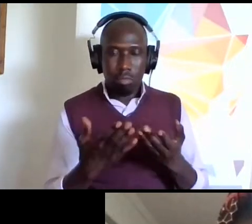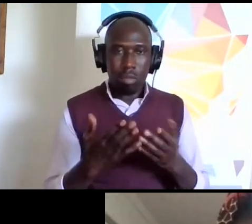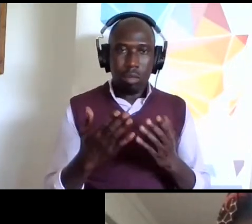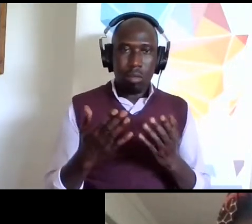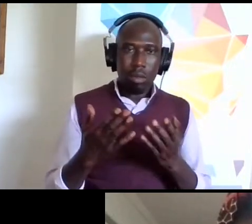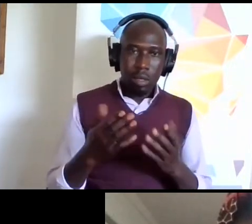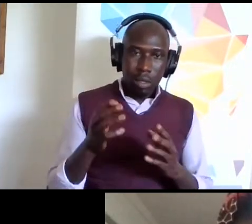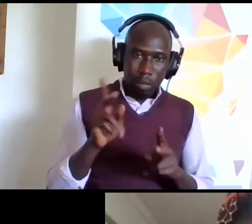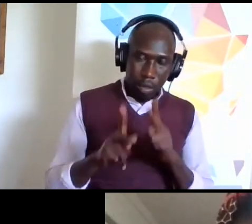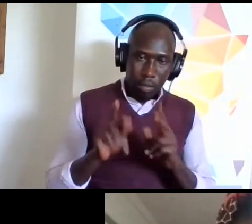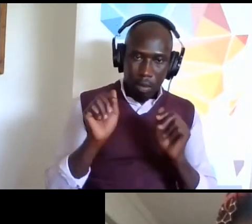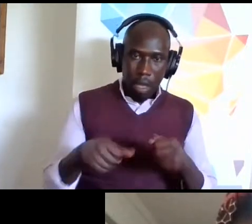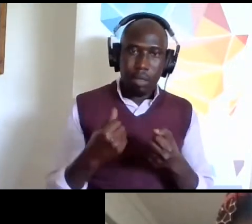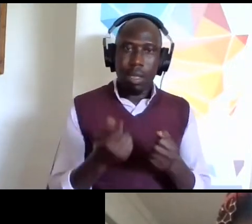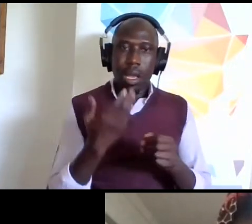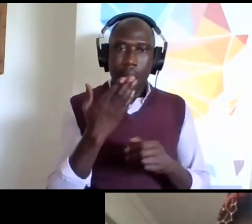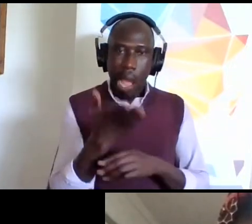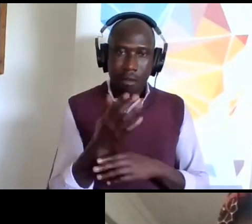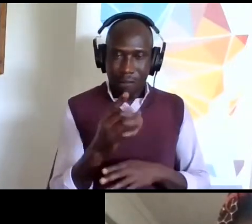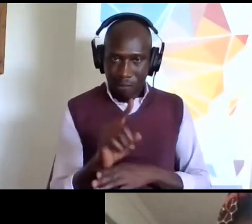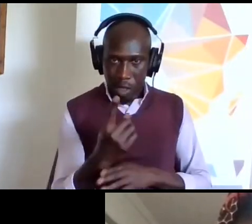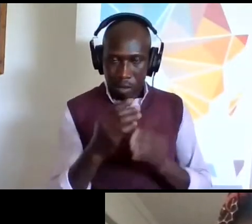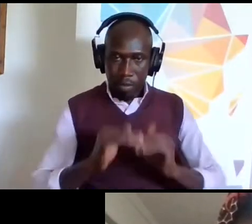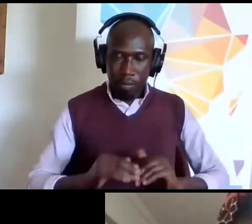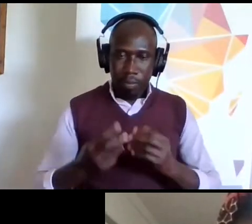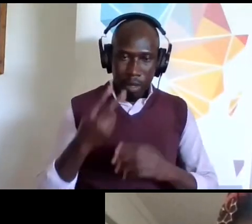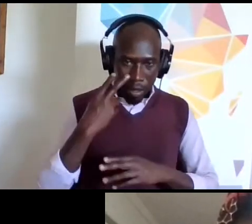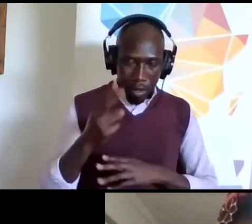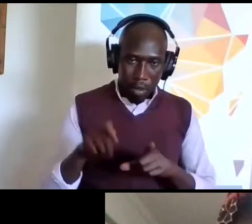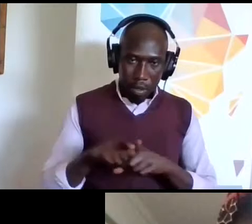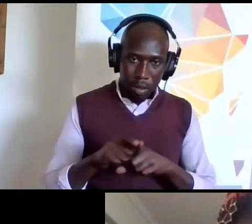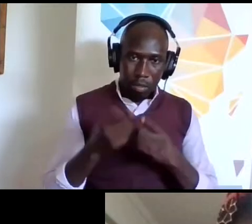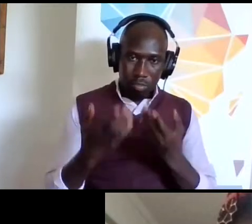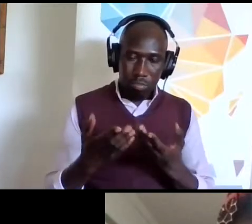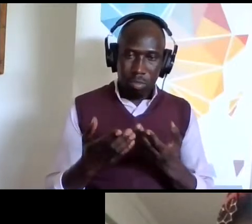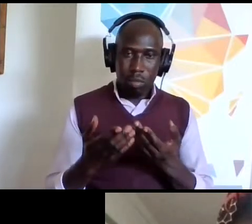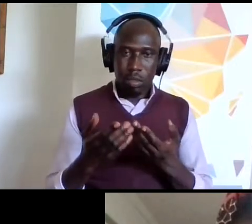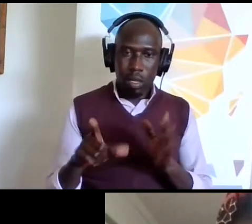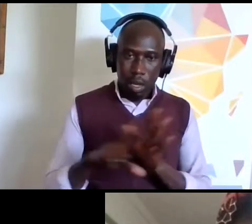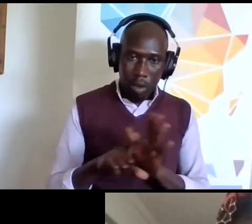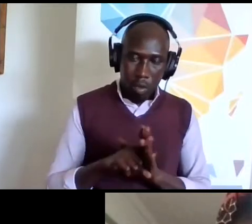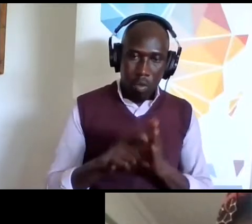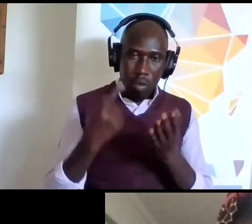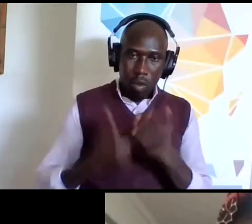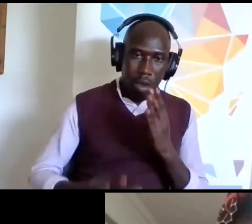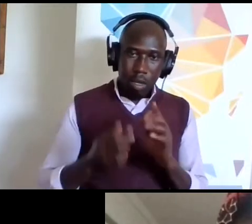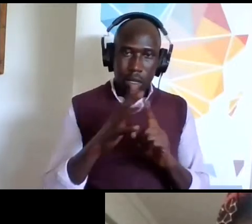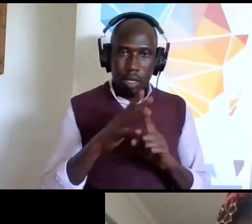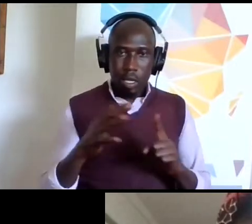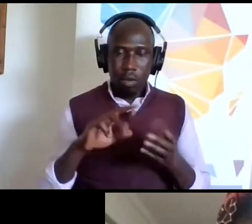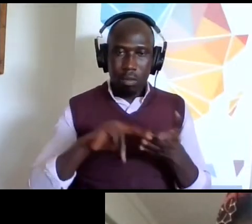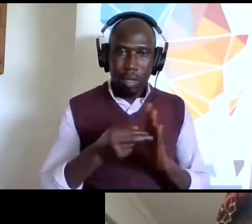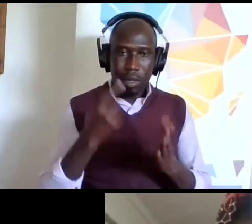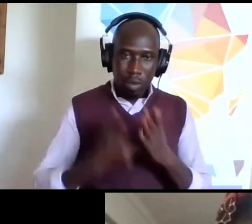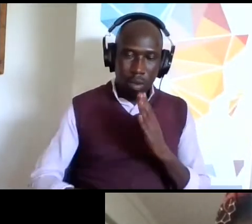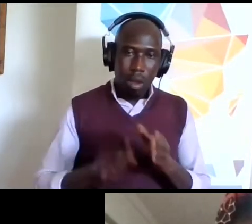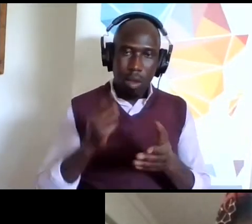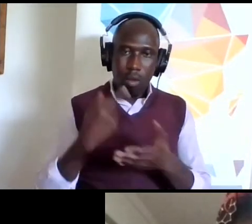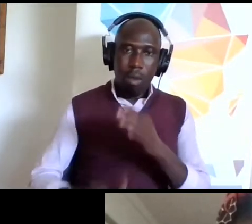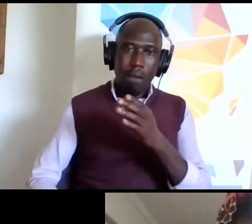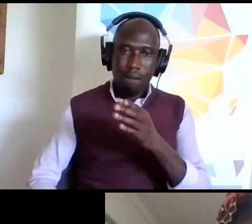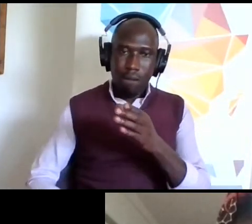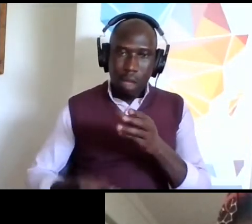citizens must come first. After looking at a cautionary note, what is digital identity and what forms does it